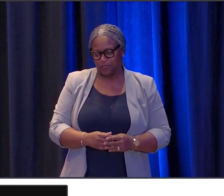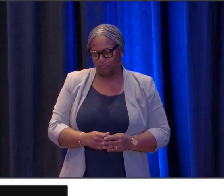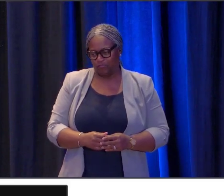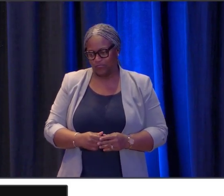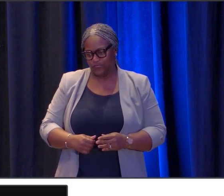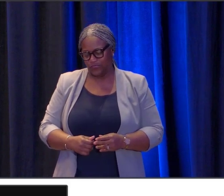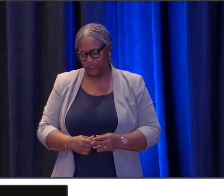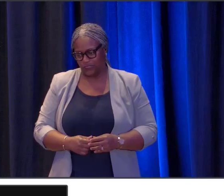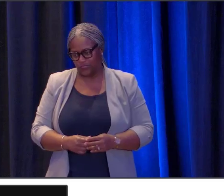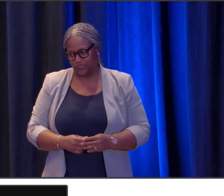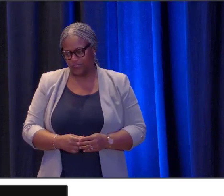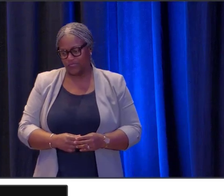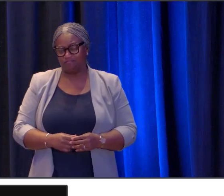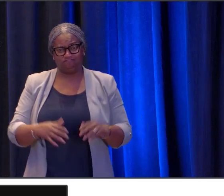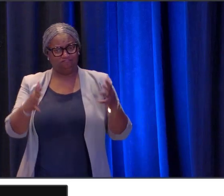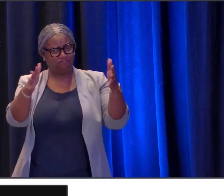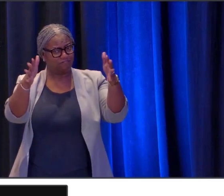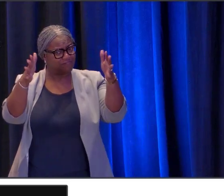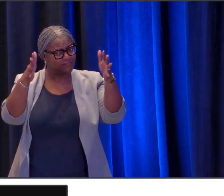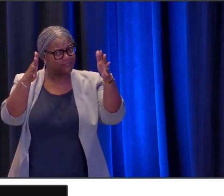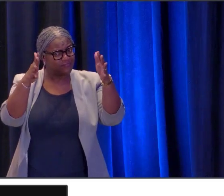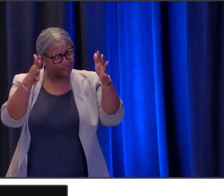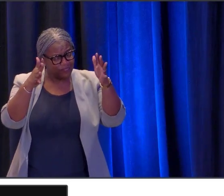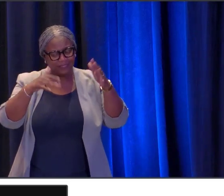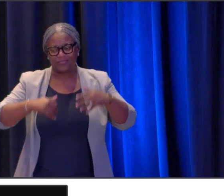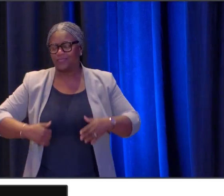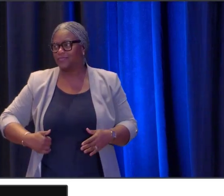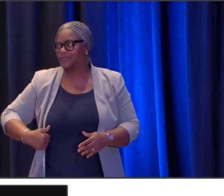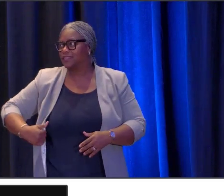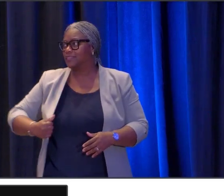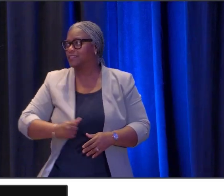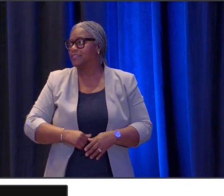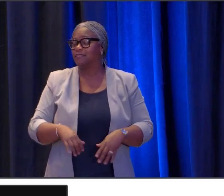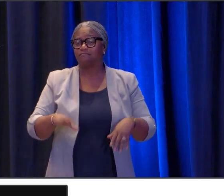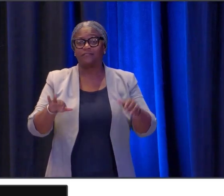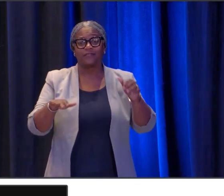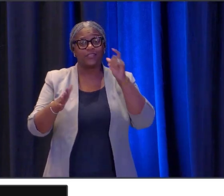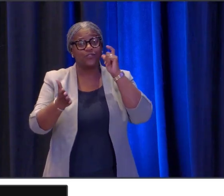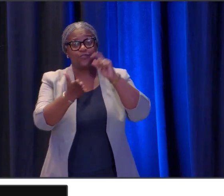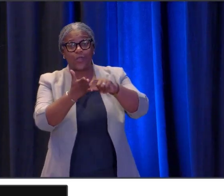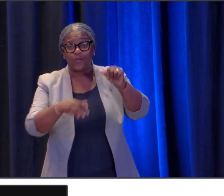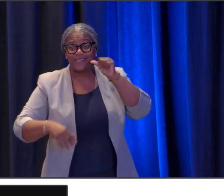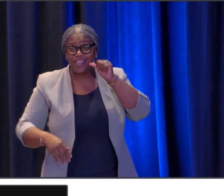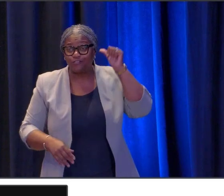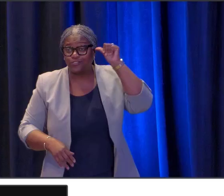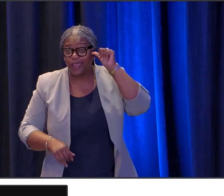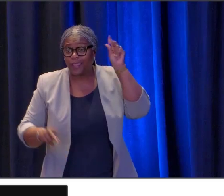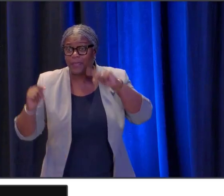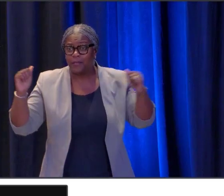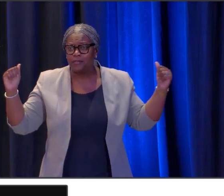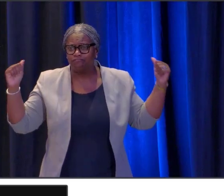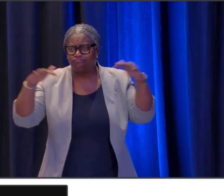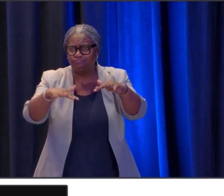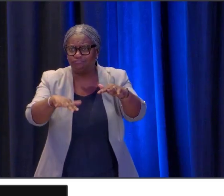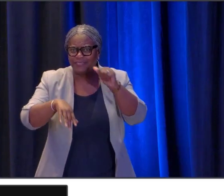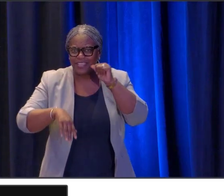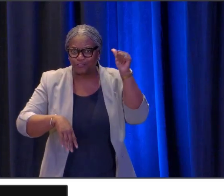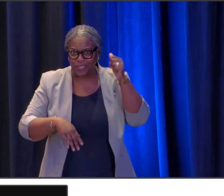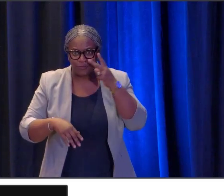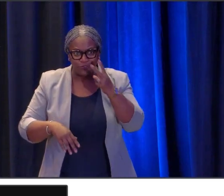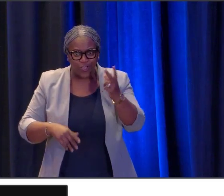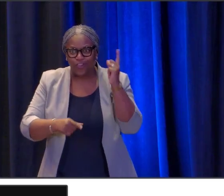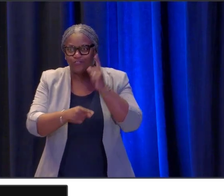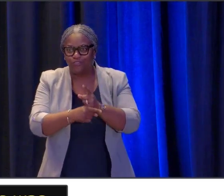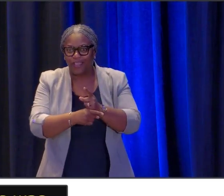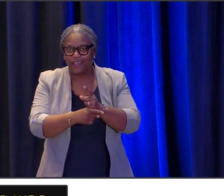All right? Give that a clap, right? Because you saw yesterday how many folks was out there, right? That wasn't